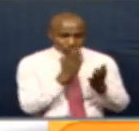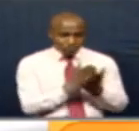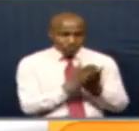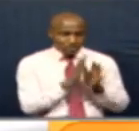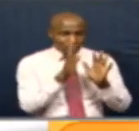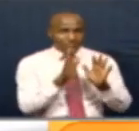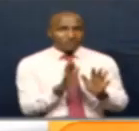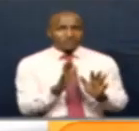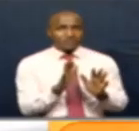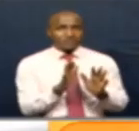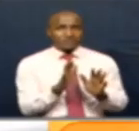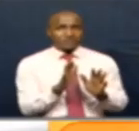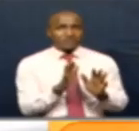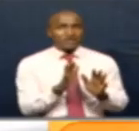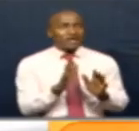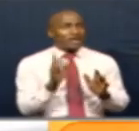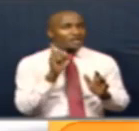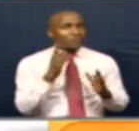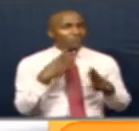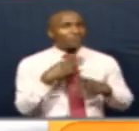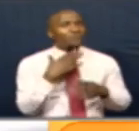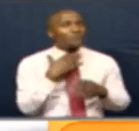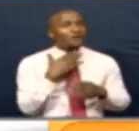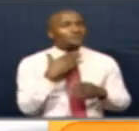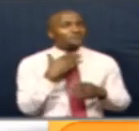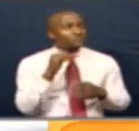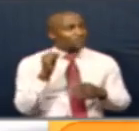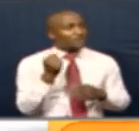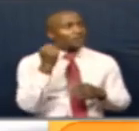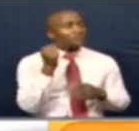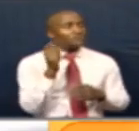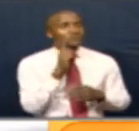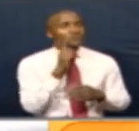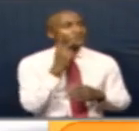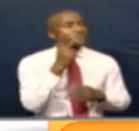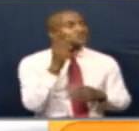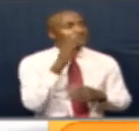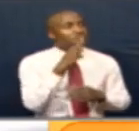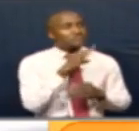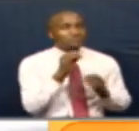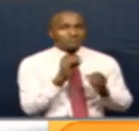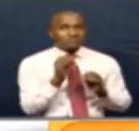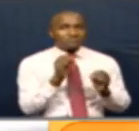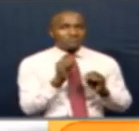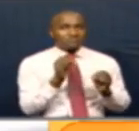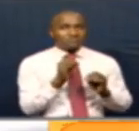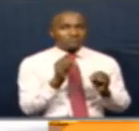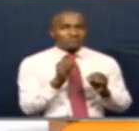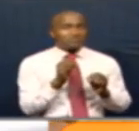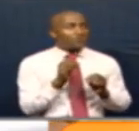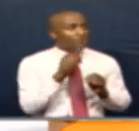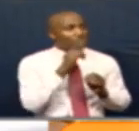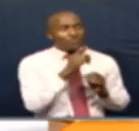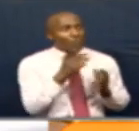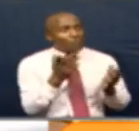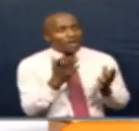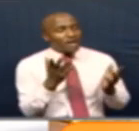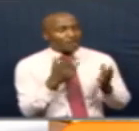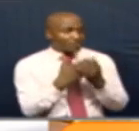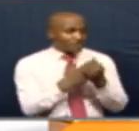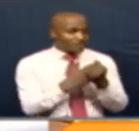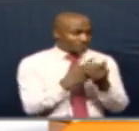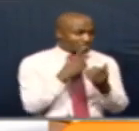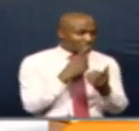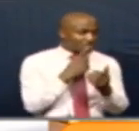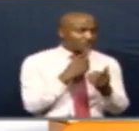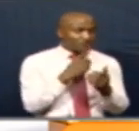those number of trucks, etc. Nairobians just want to wake up tomorrow and not see the garbage. So, I mean, where are you in terms of these partnerships to say